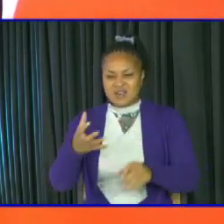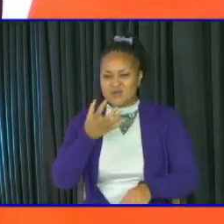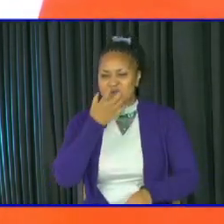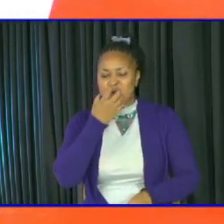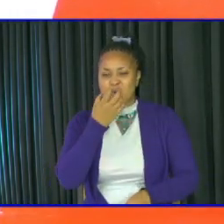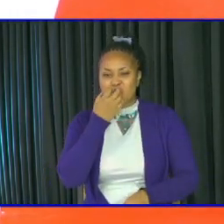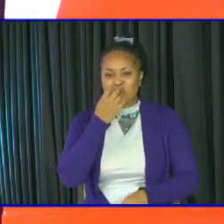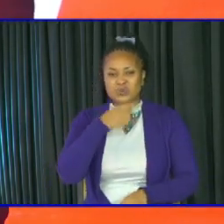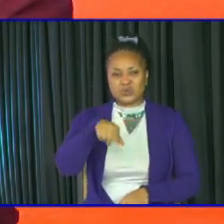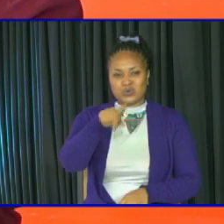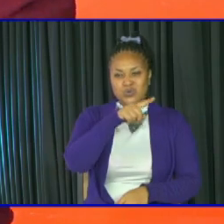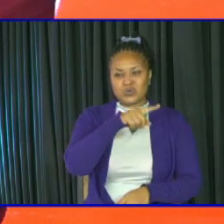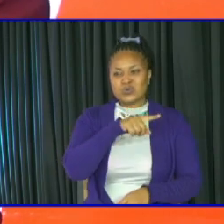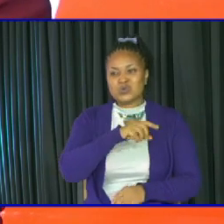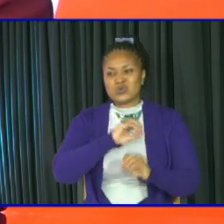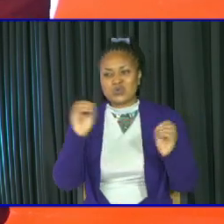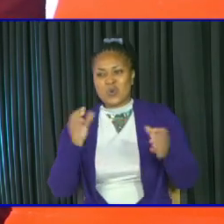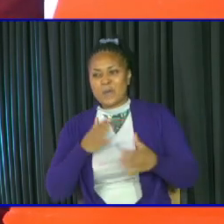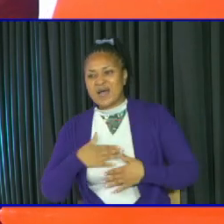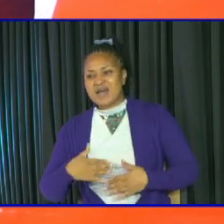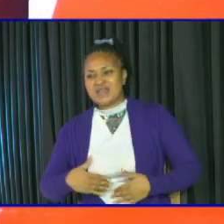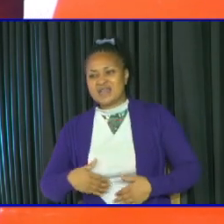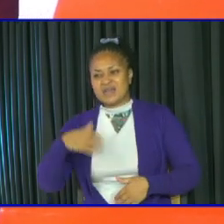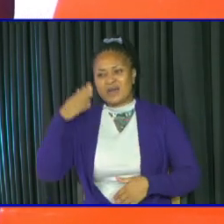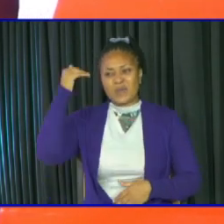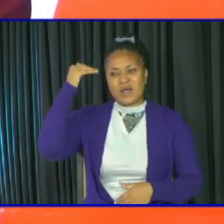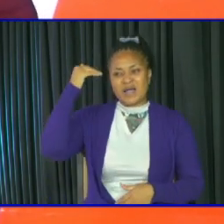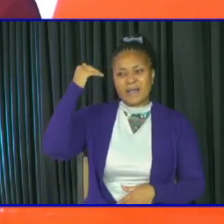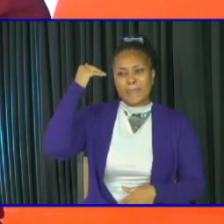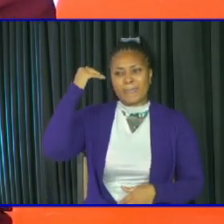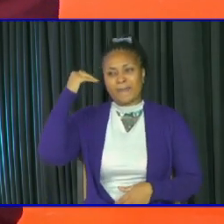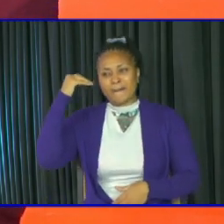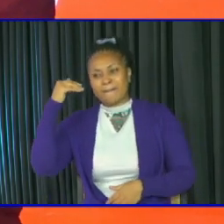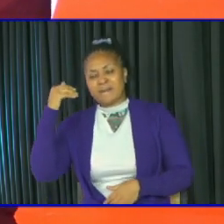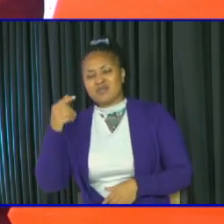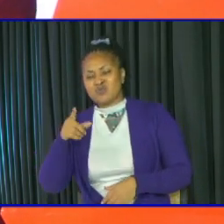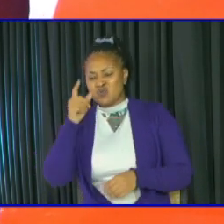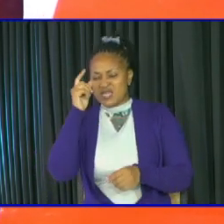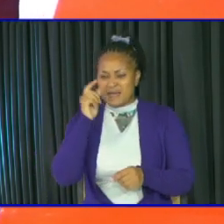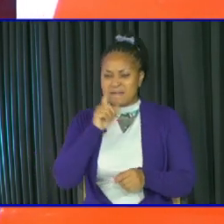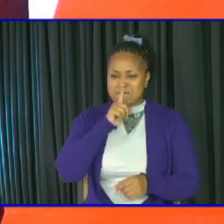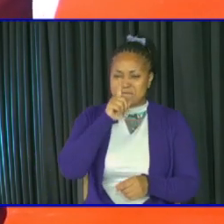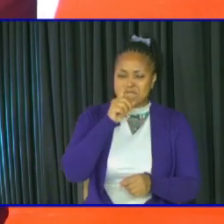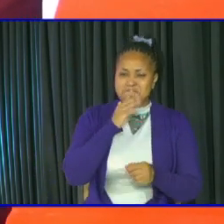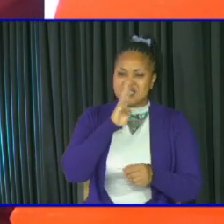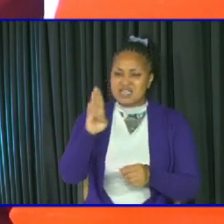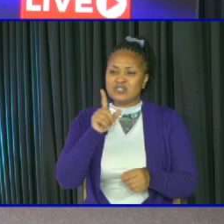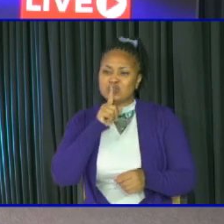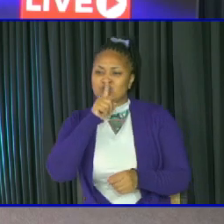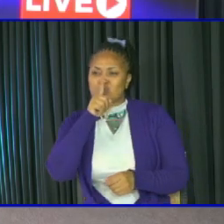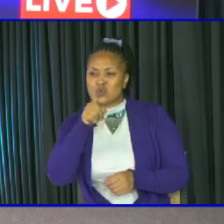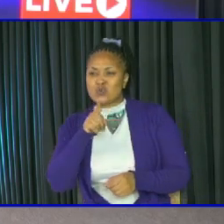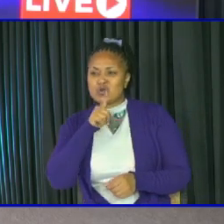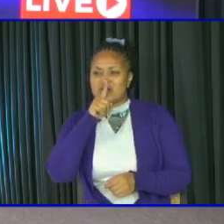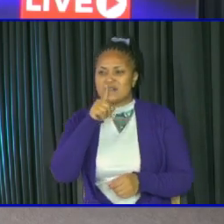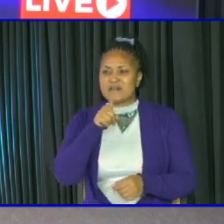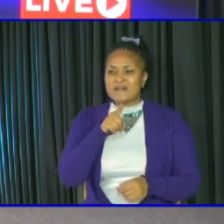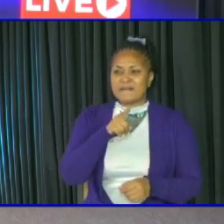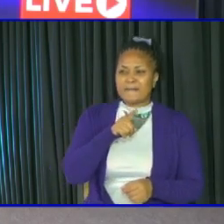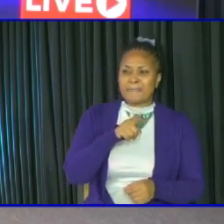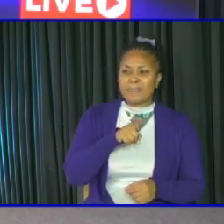curse you. Cause you can risk the shore. Your needs